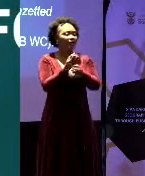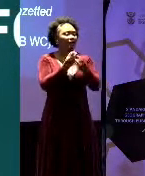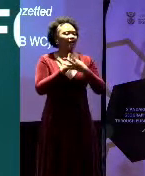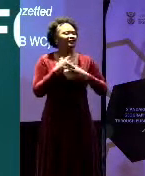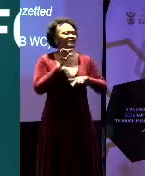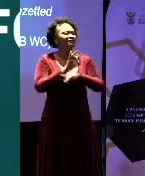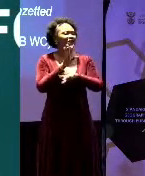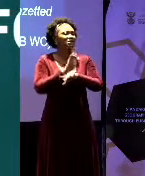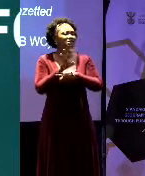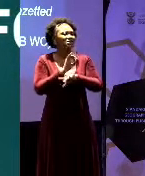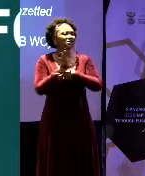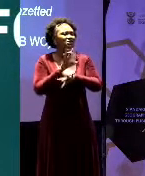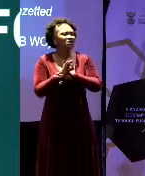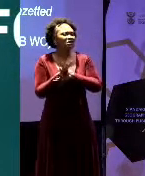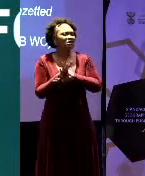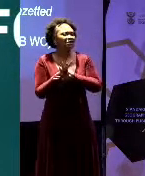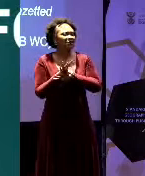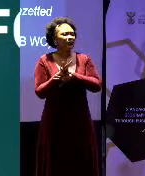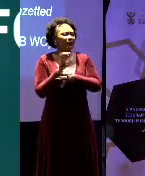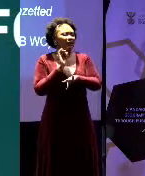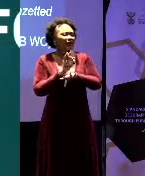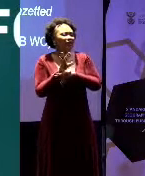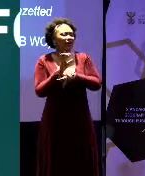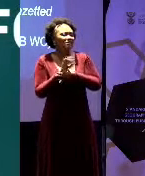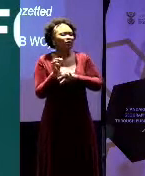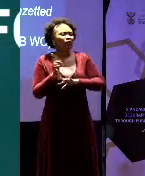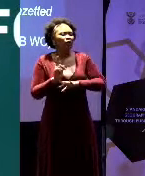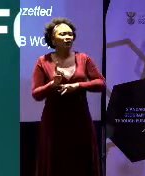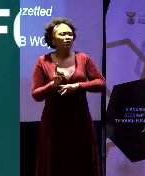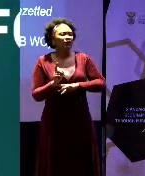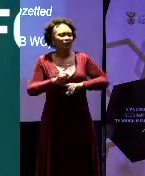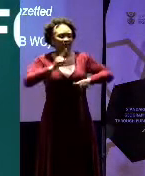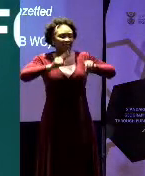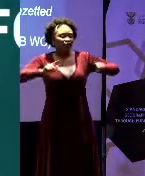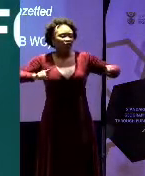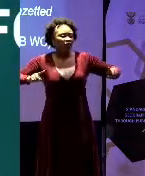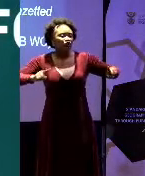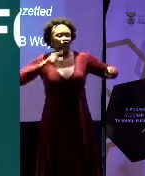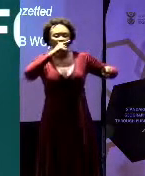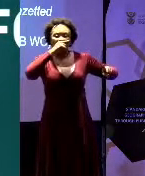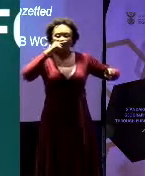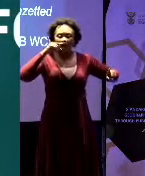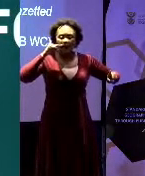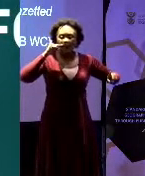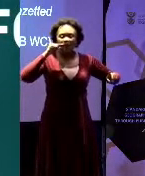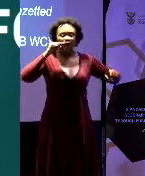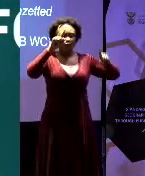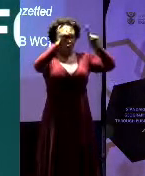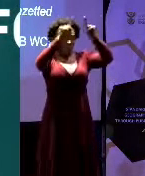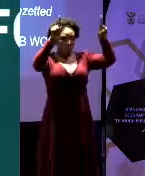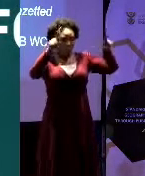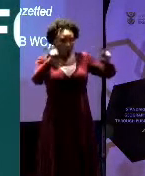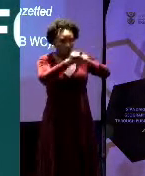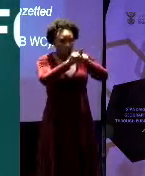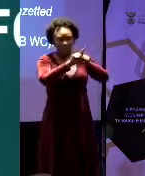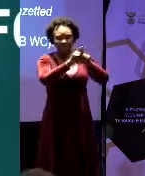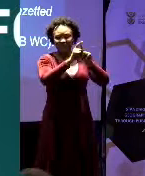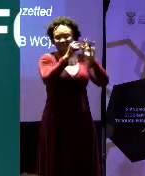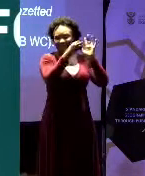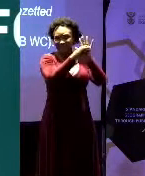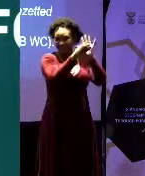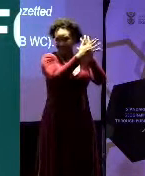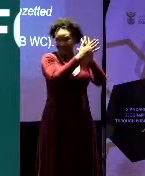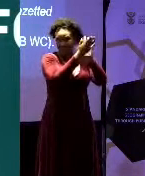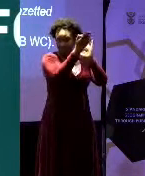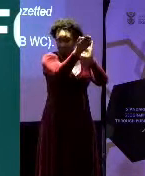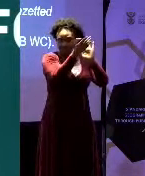on the suitability or the variation of a name for a sign, for a board signage. As I mentioned that in